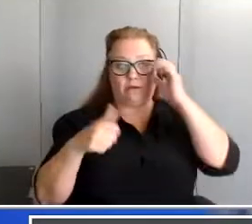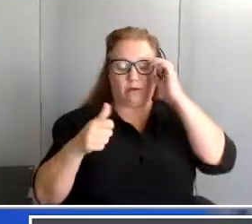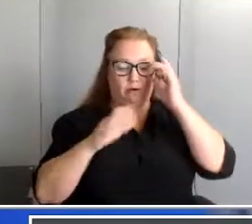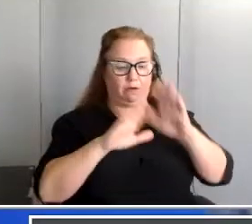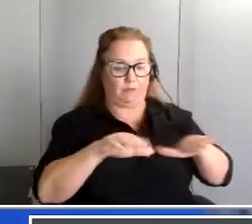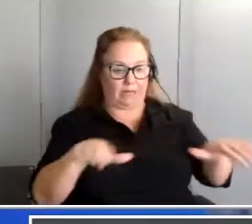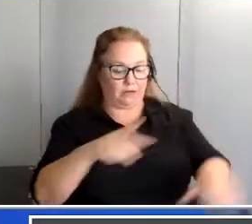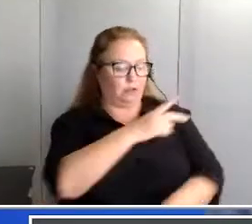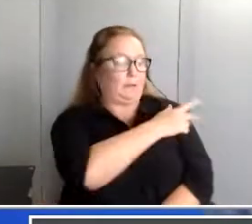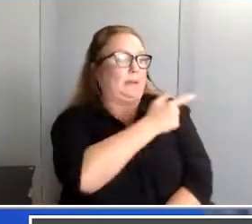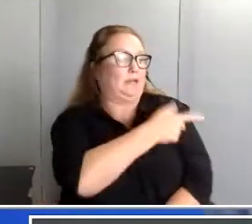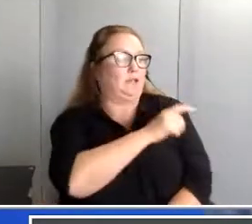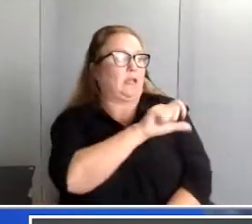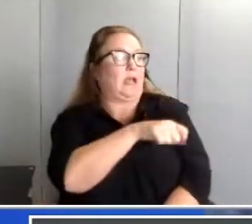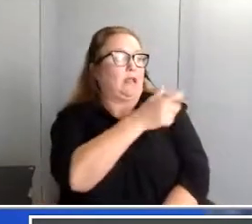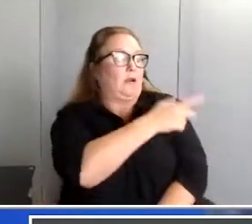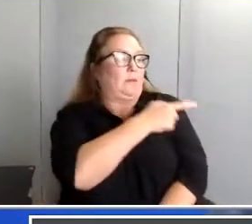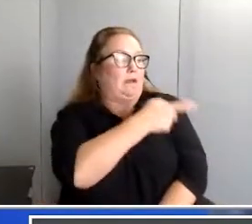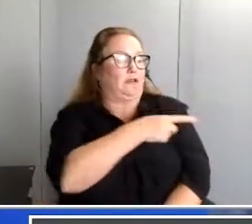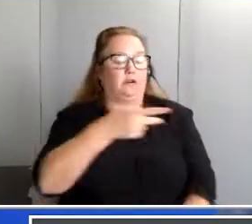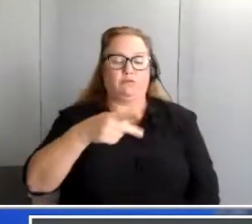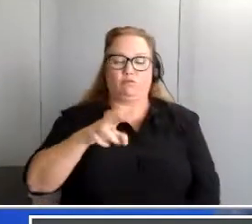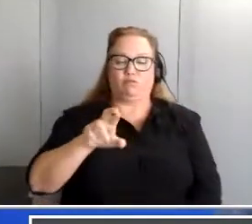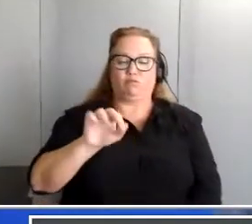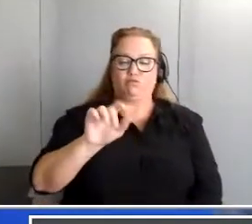other patients where protons is clearly